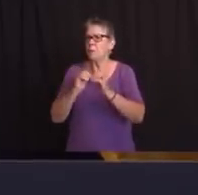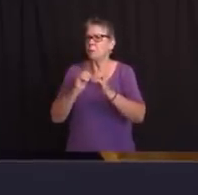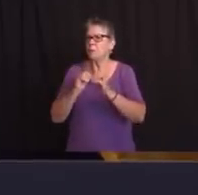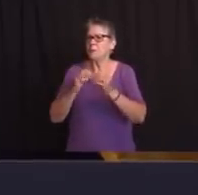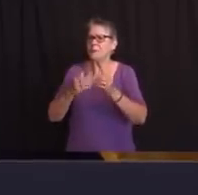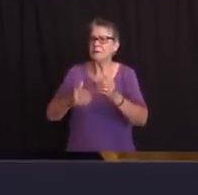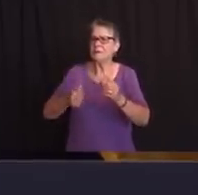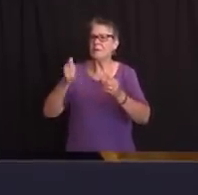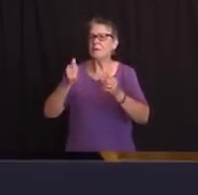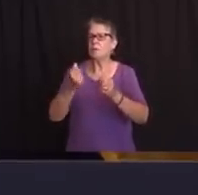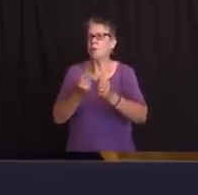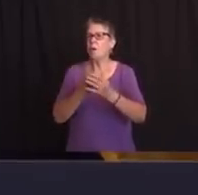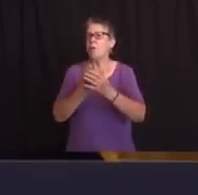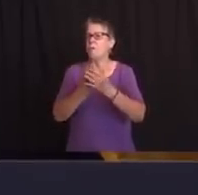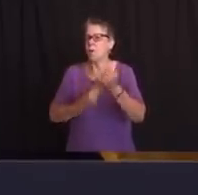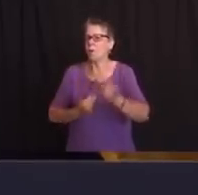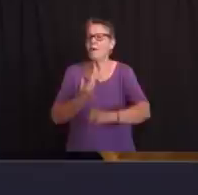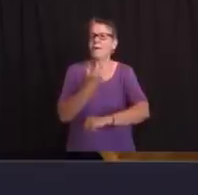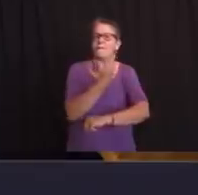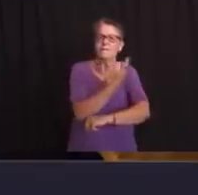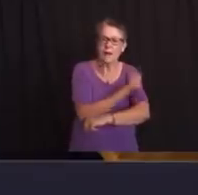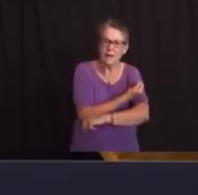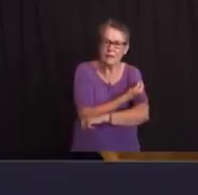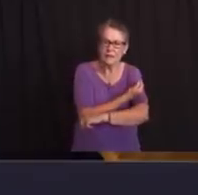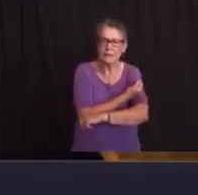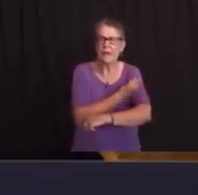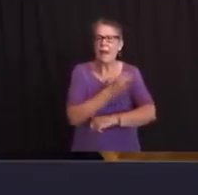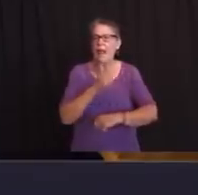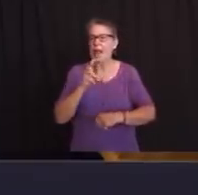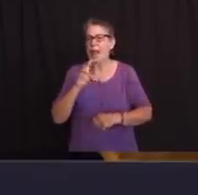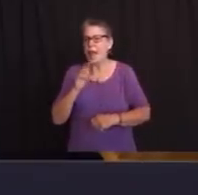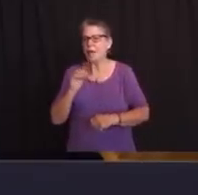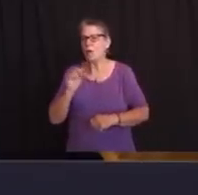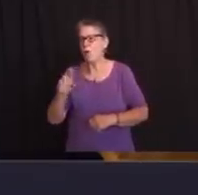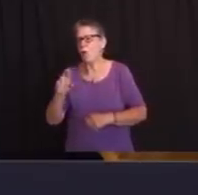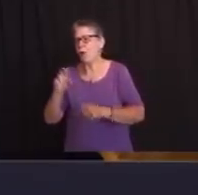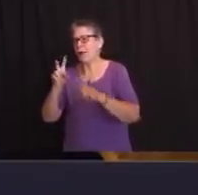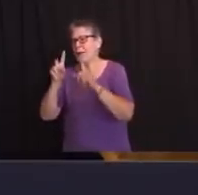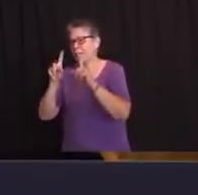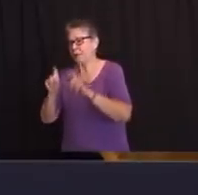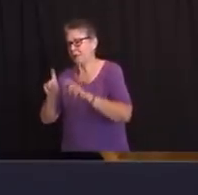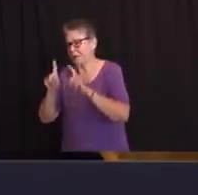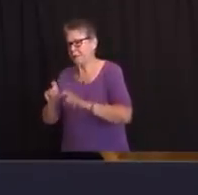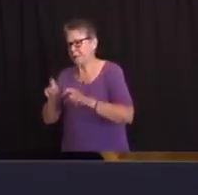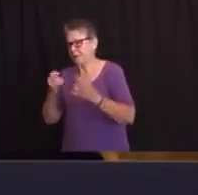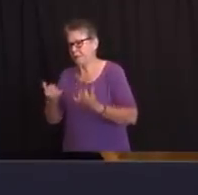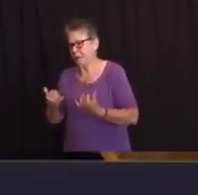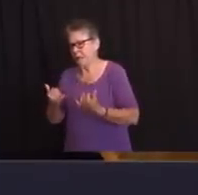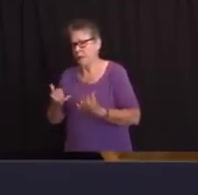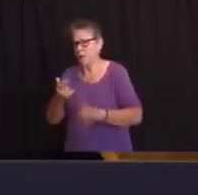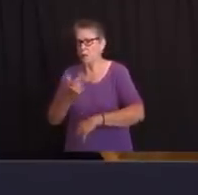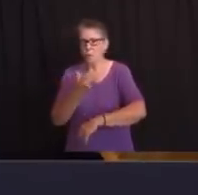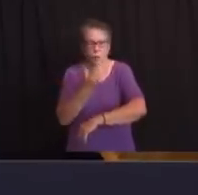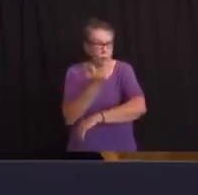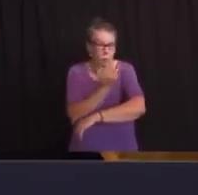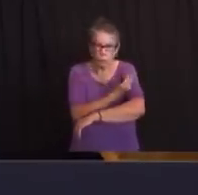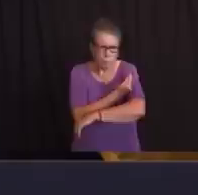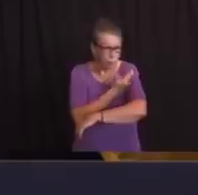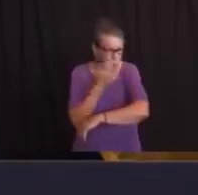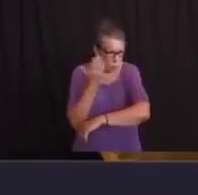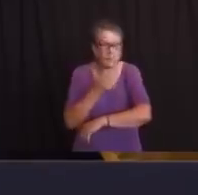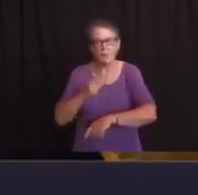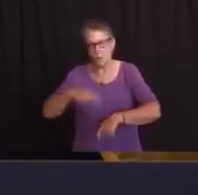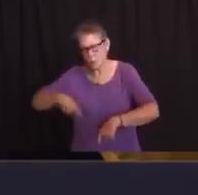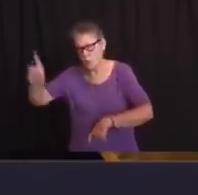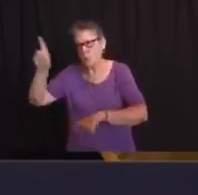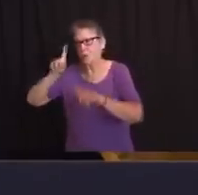testing opt-out. We want this number to get up as much as it can, but let's just get this up and running in these more vulnerable healthcare